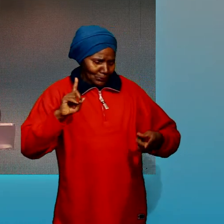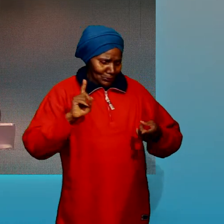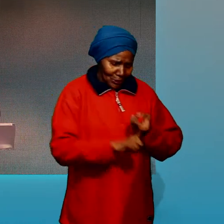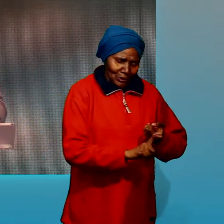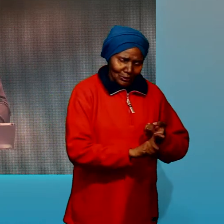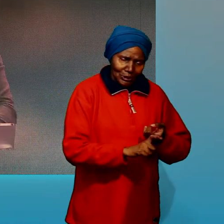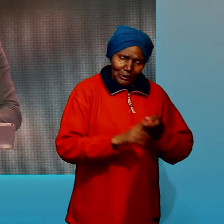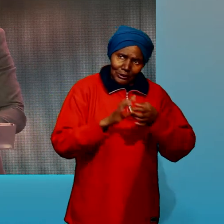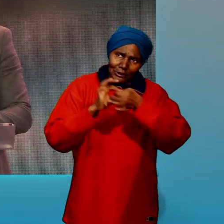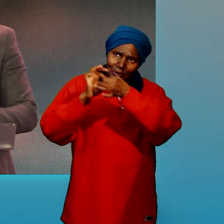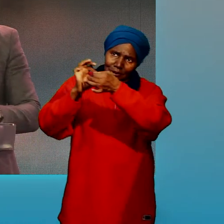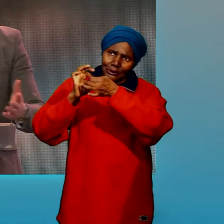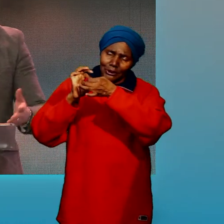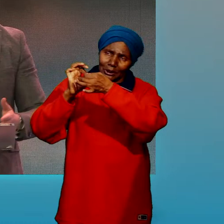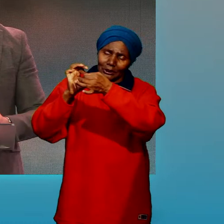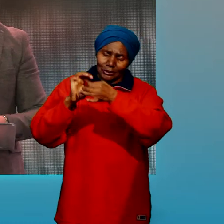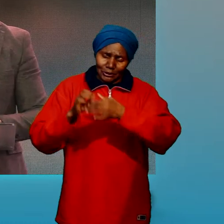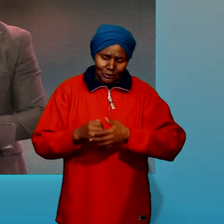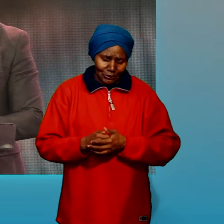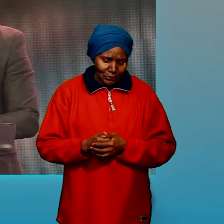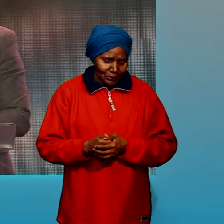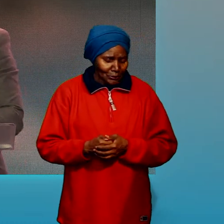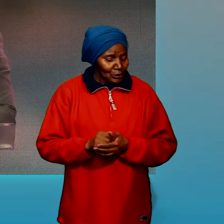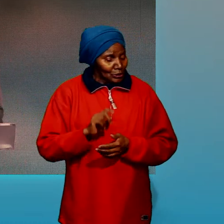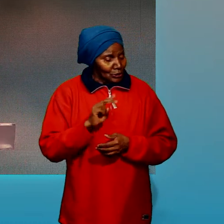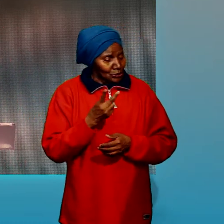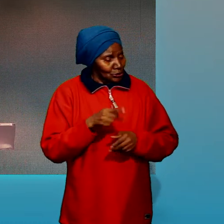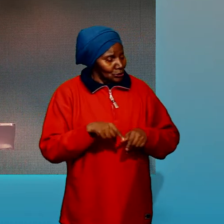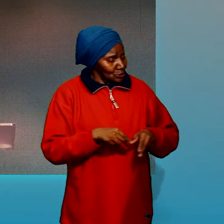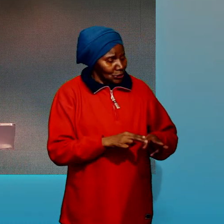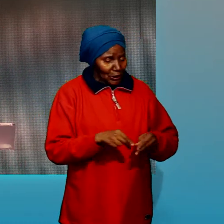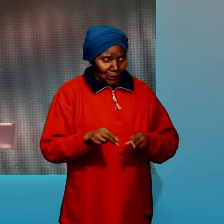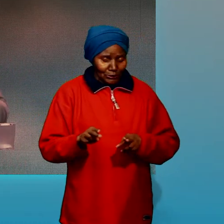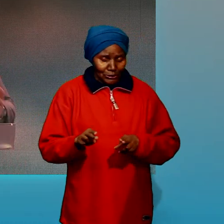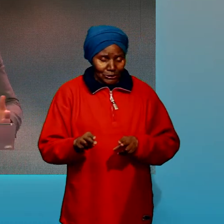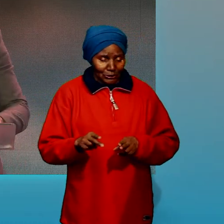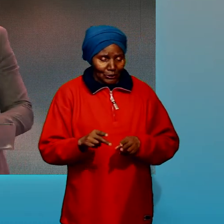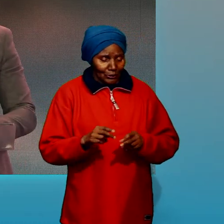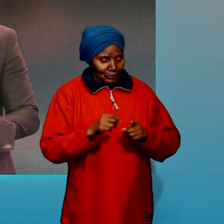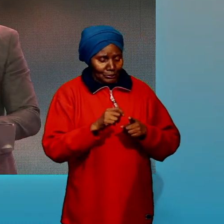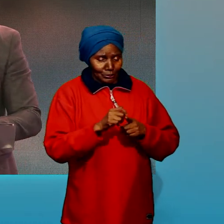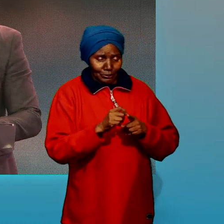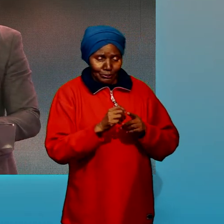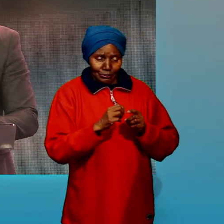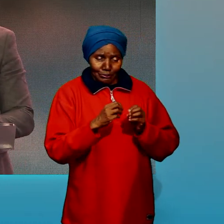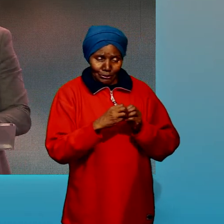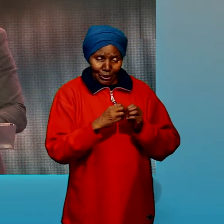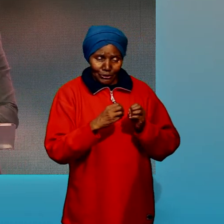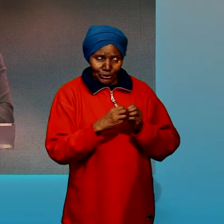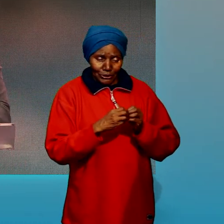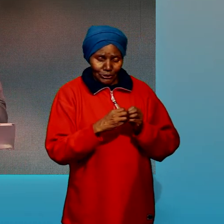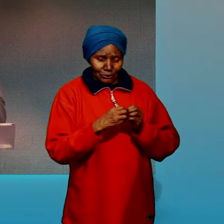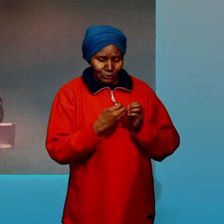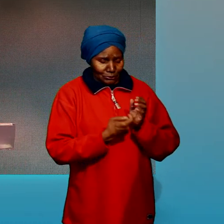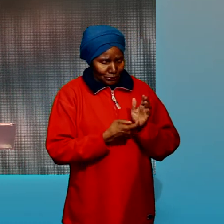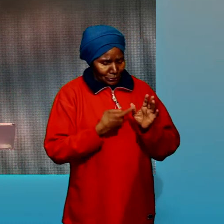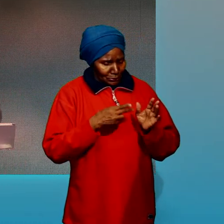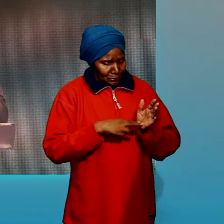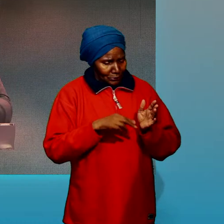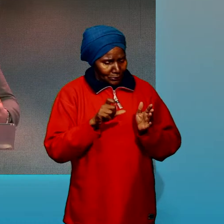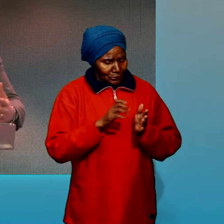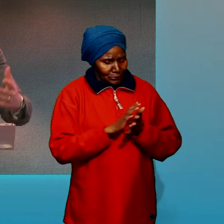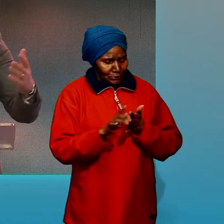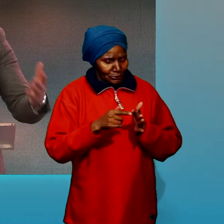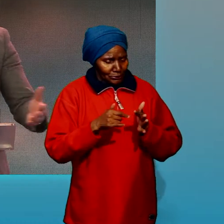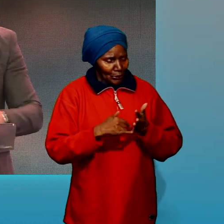him. But in that story, you can see that there are ultimately two types of branches, fruitful ones and unfruitful ones. This would tell us that there are